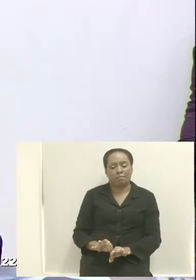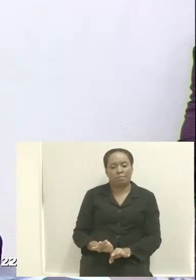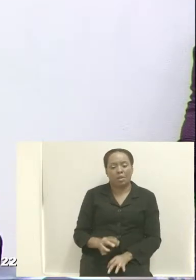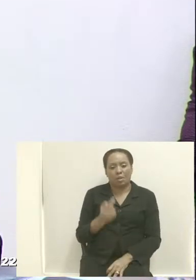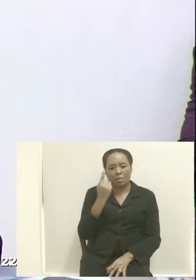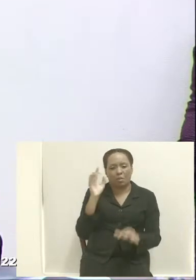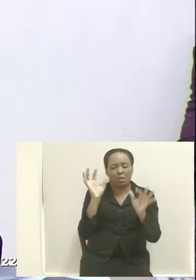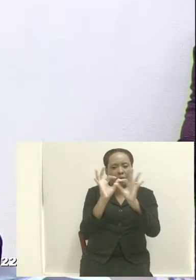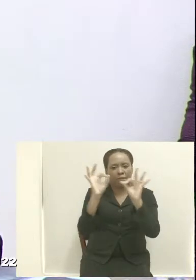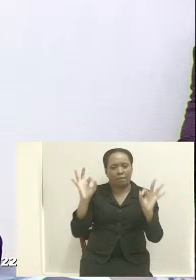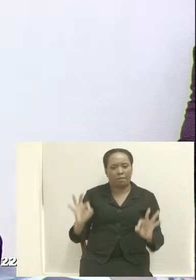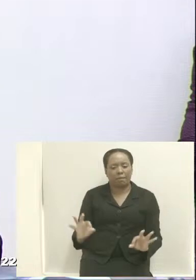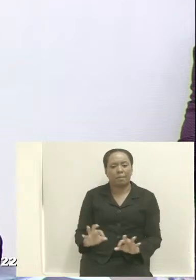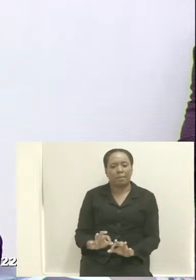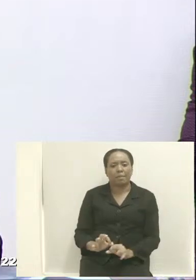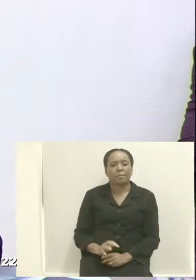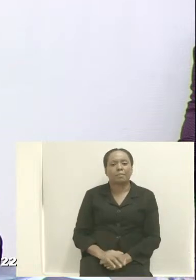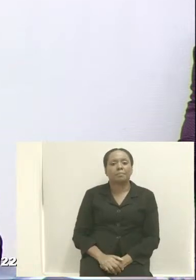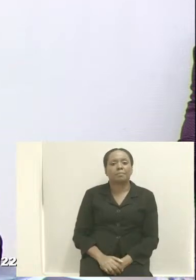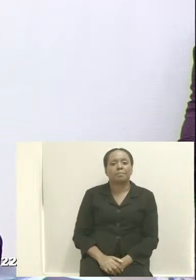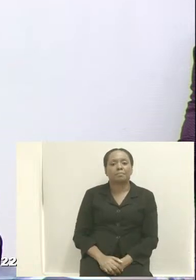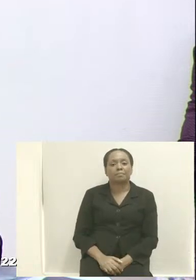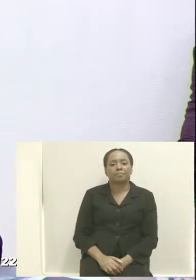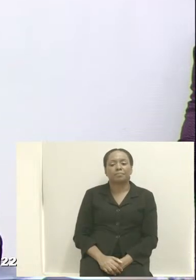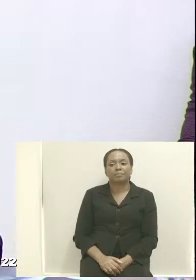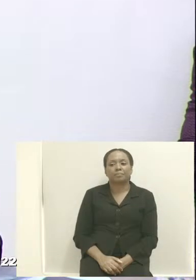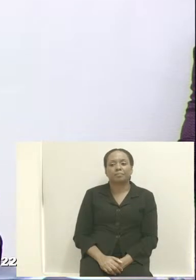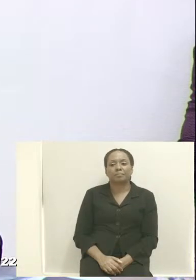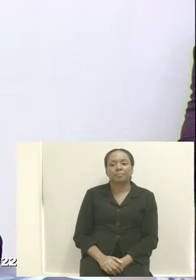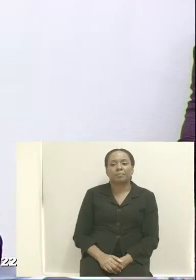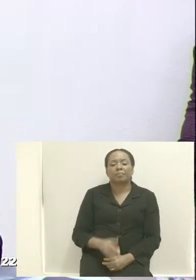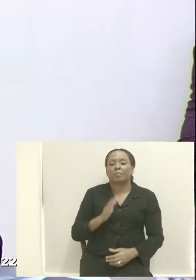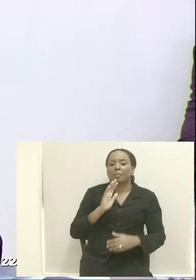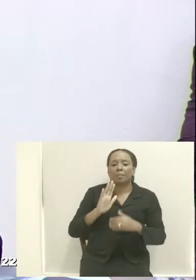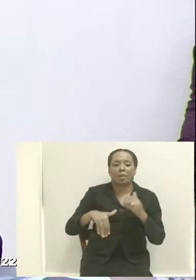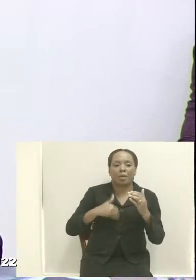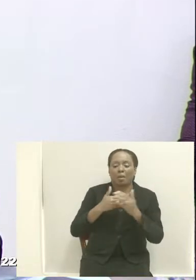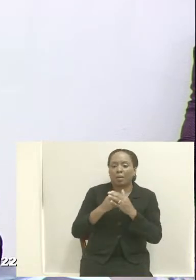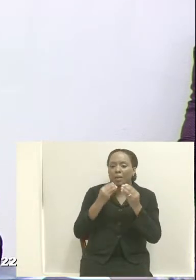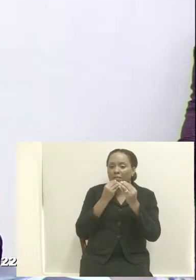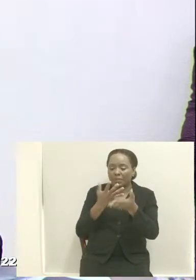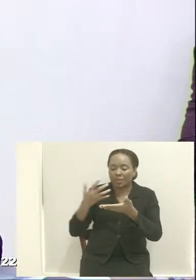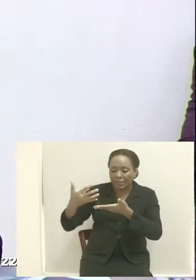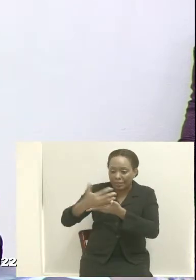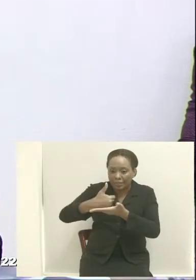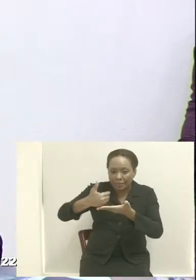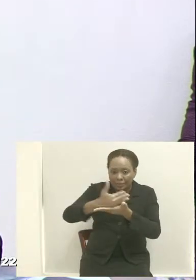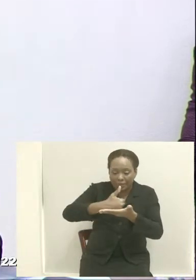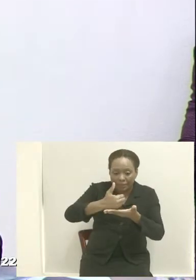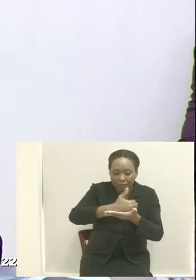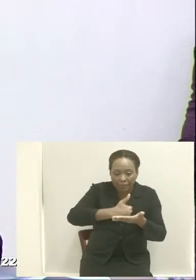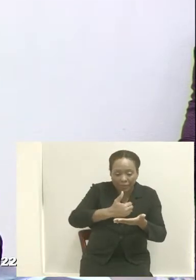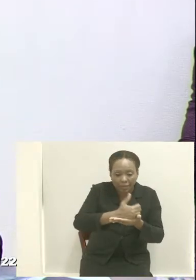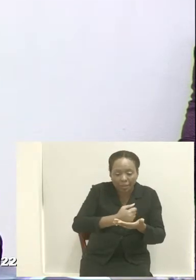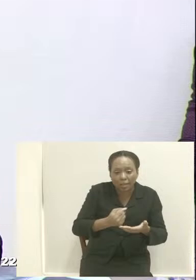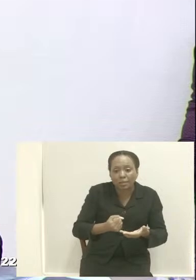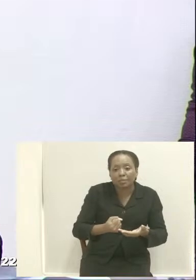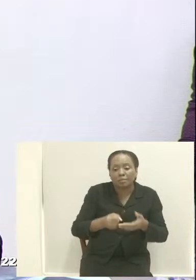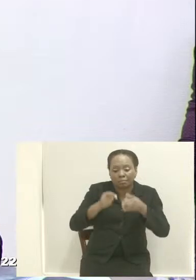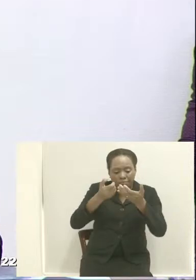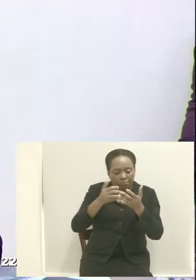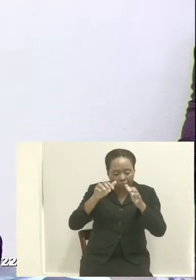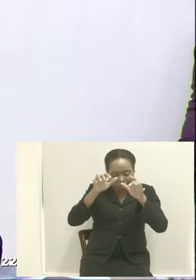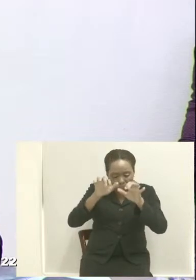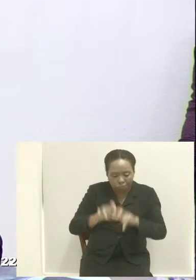for the processing of this data and also allow for single decision-making for the clearance of these